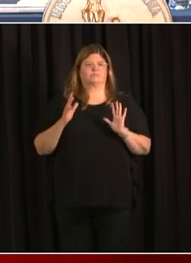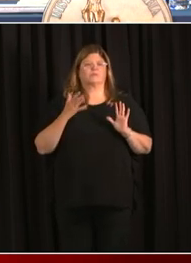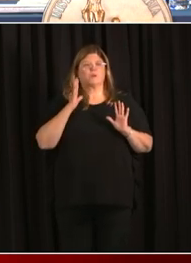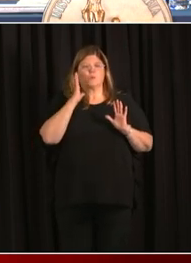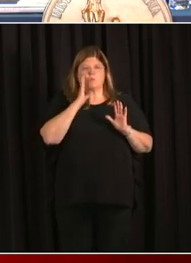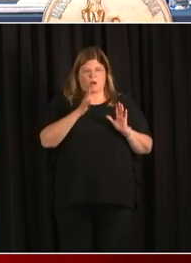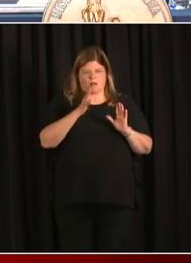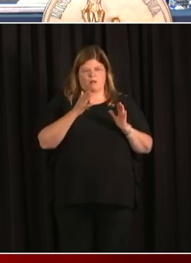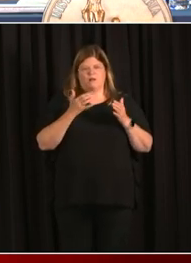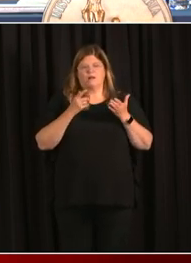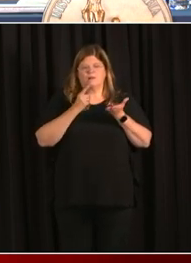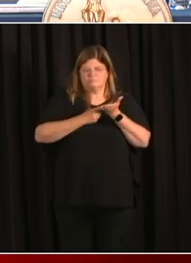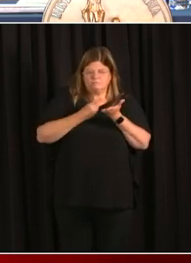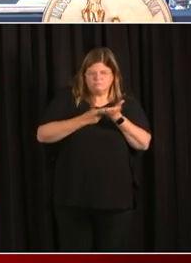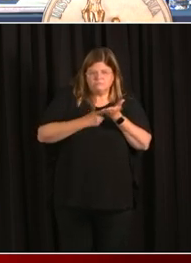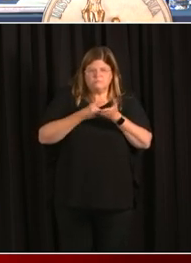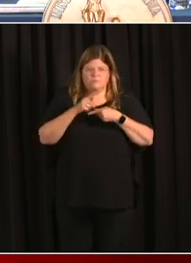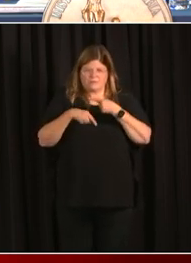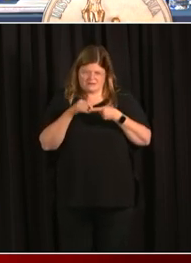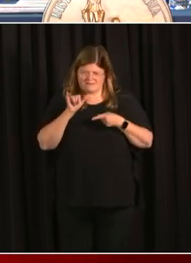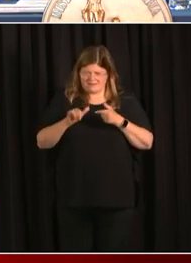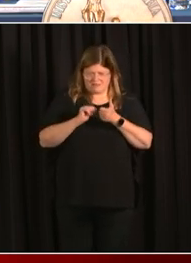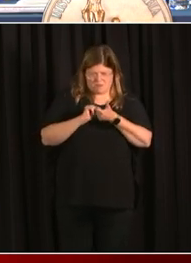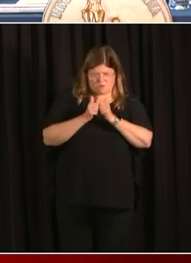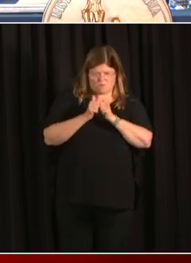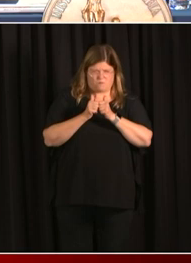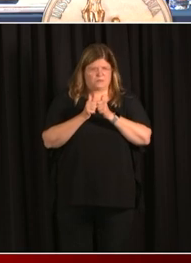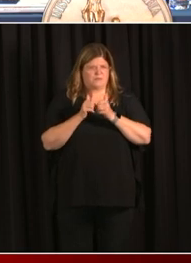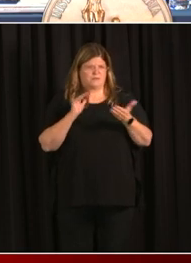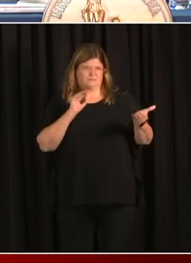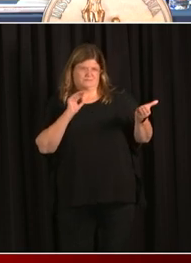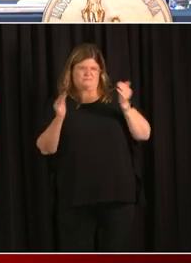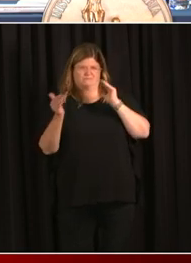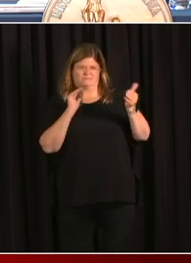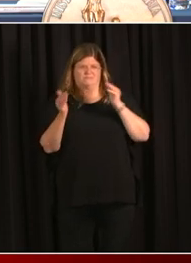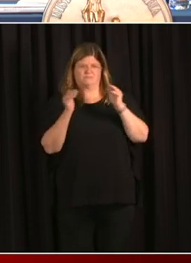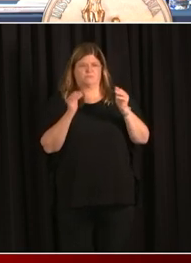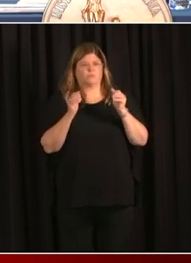today about how that compares to what